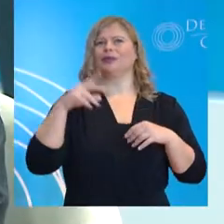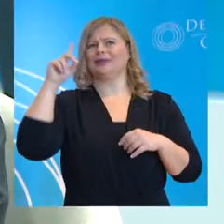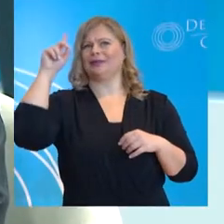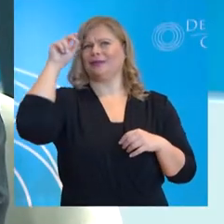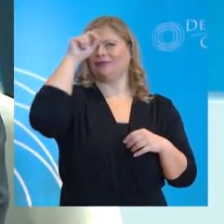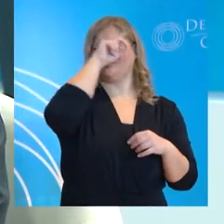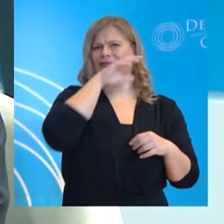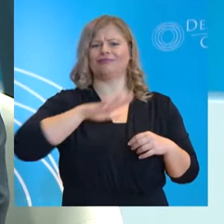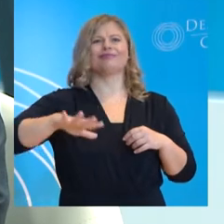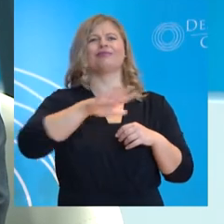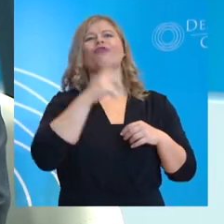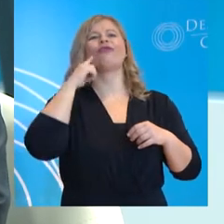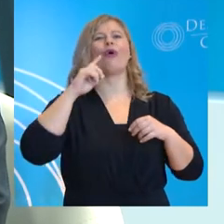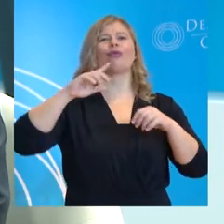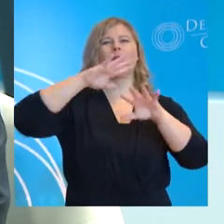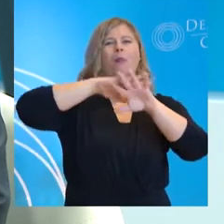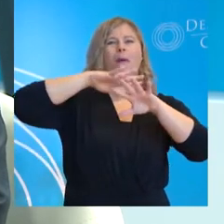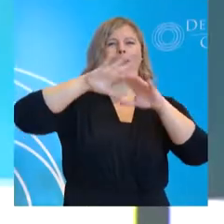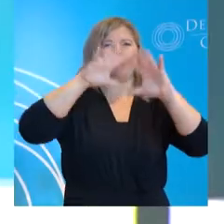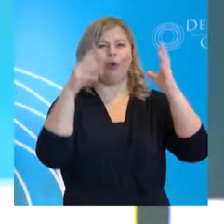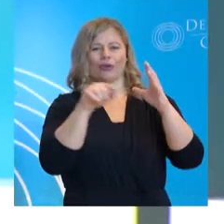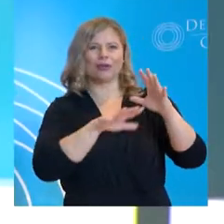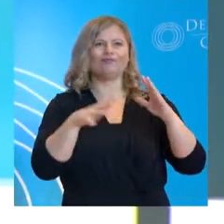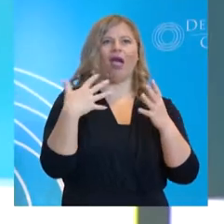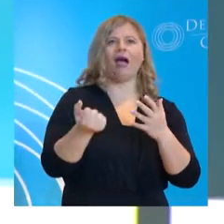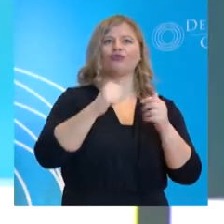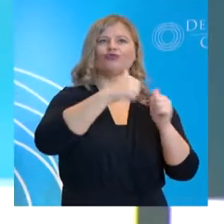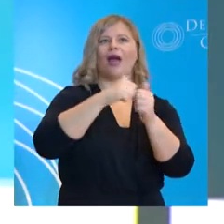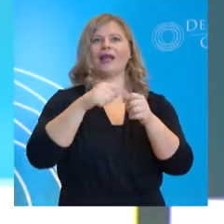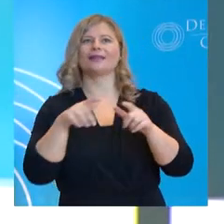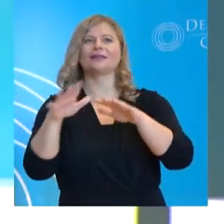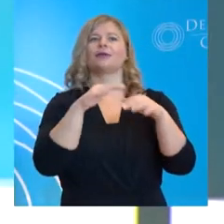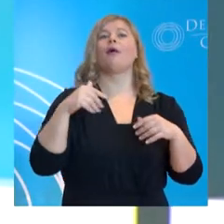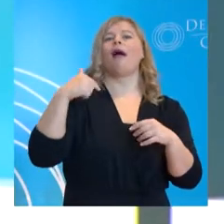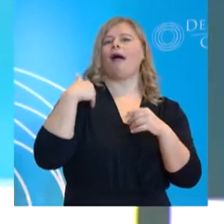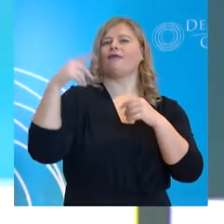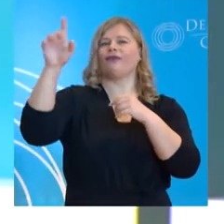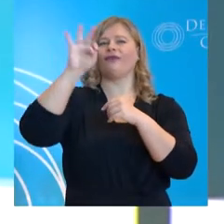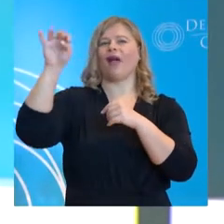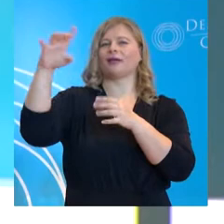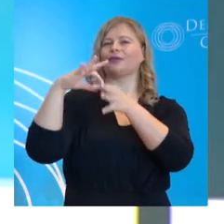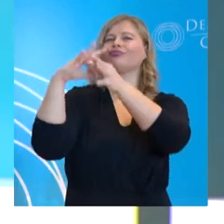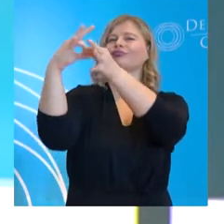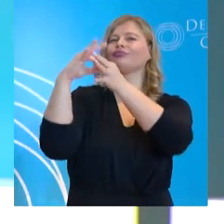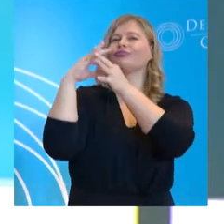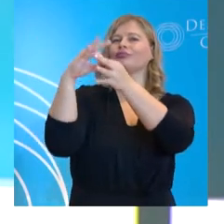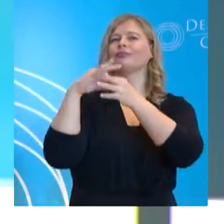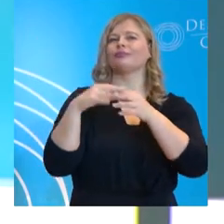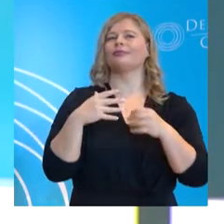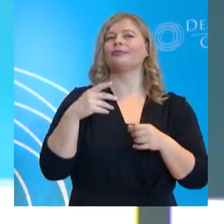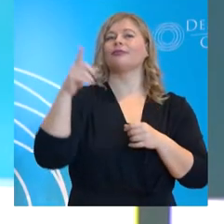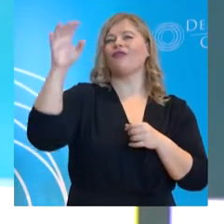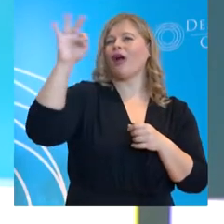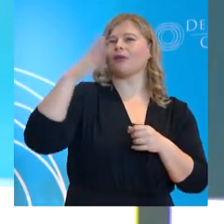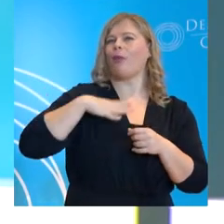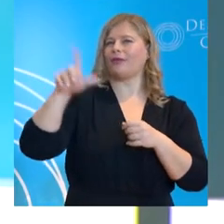is challenged, if sovereignty is challenged, then there is an obligation by the other party to assist it. And this